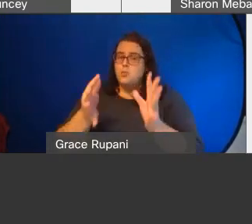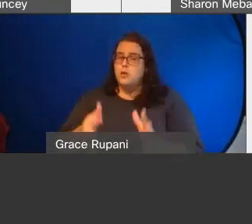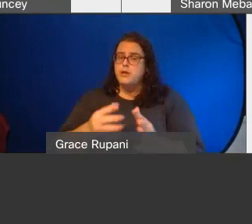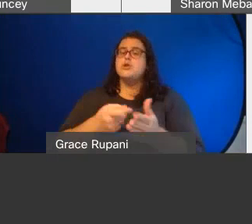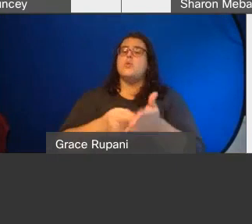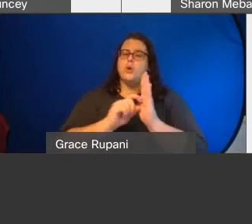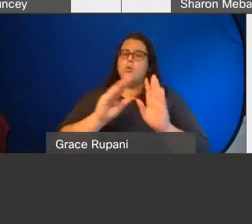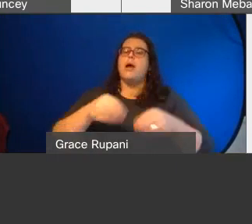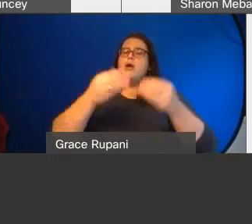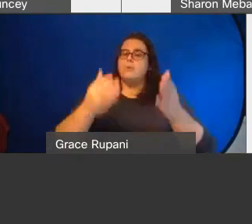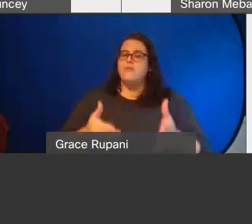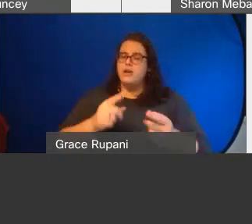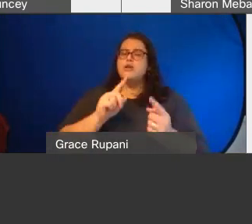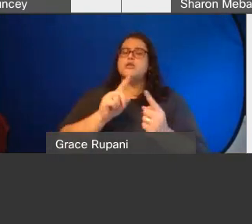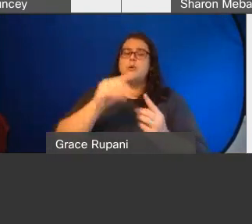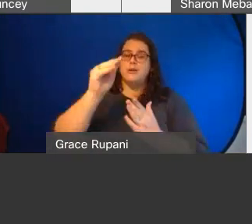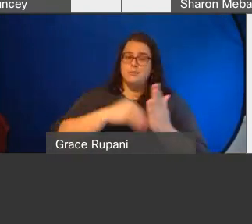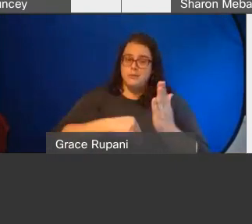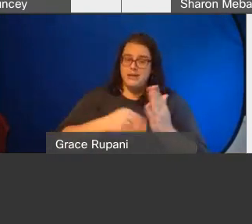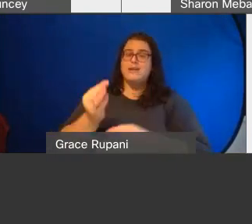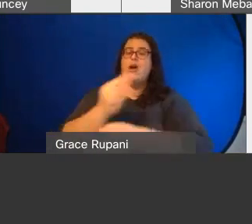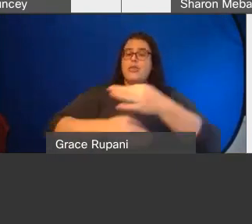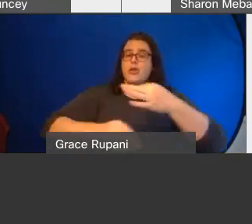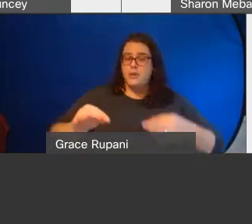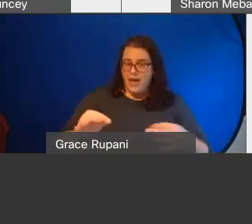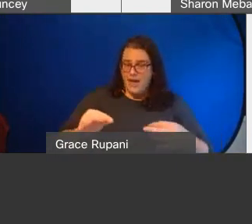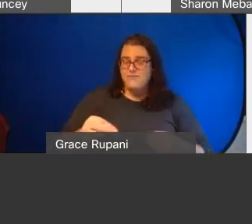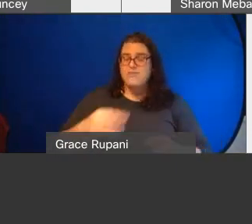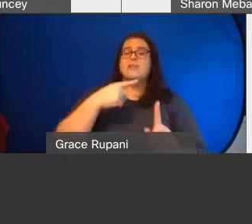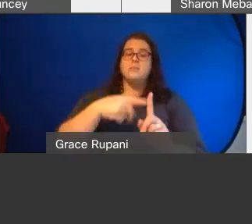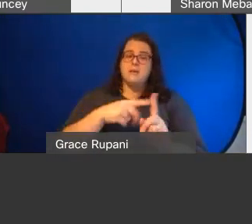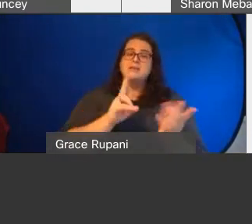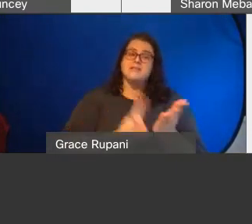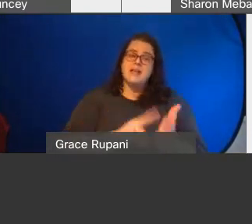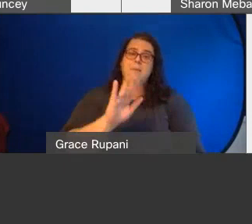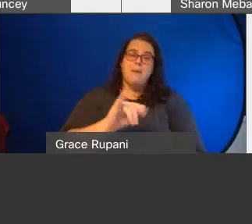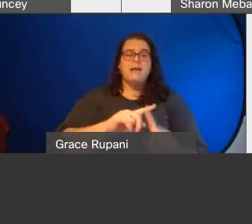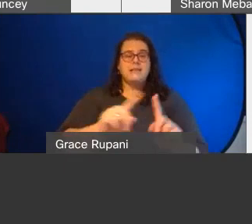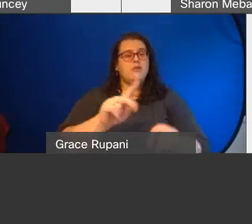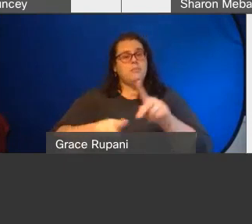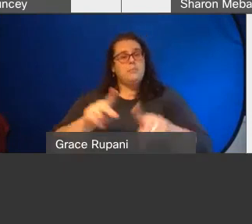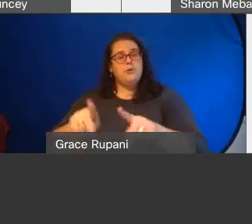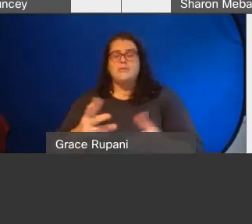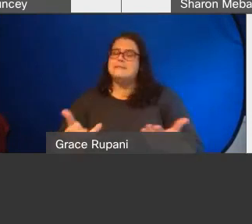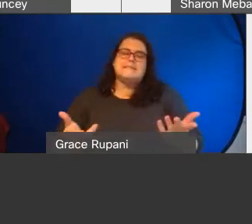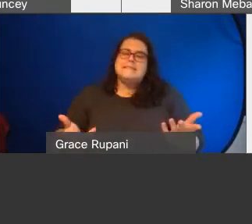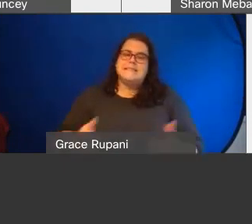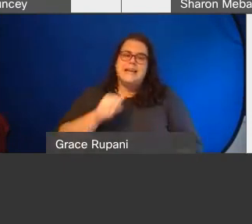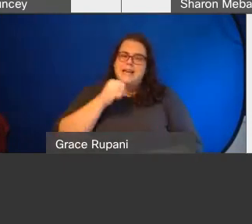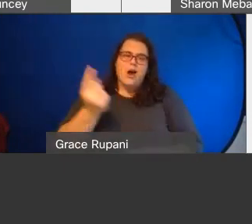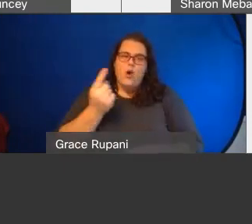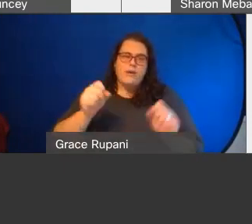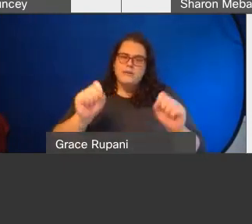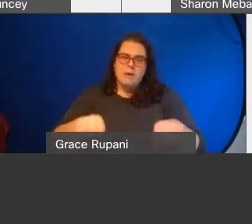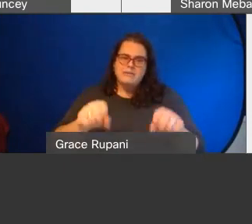to complete these documents on their behalf and get them signed by different parties, which is not always possible. How is